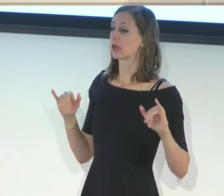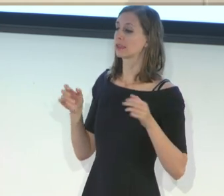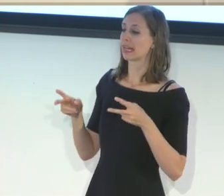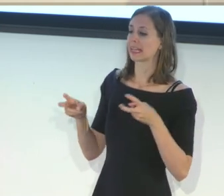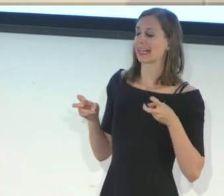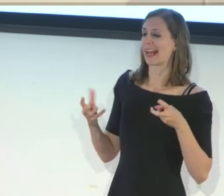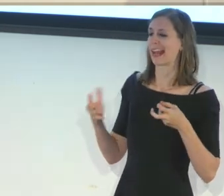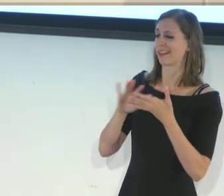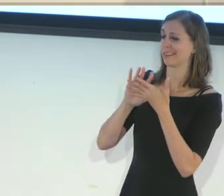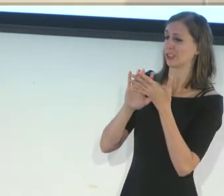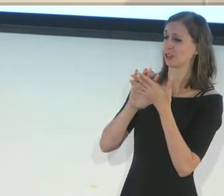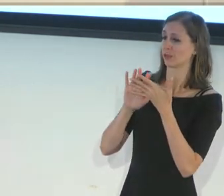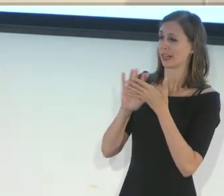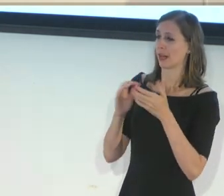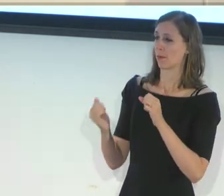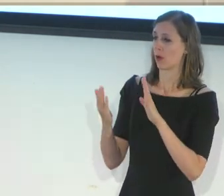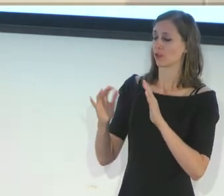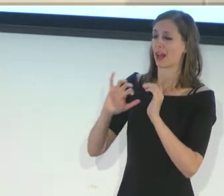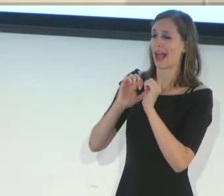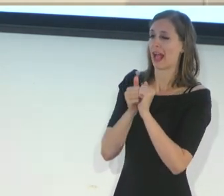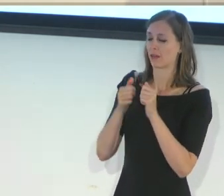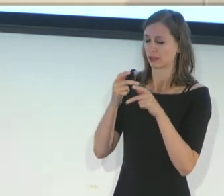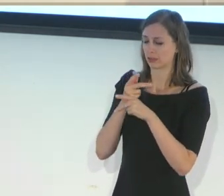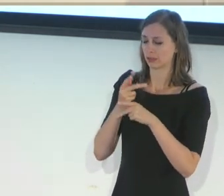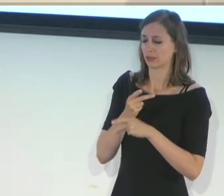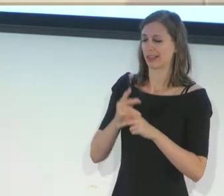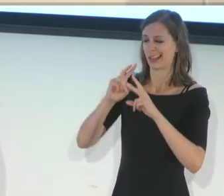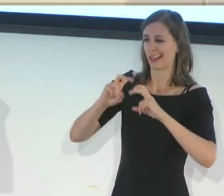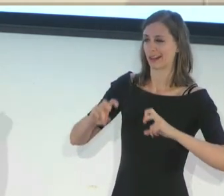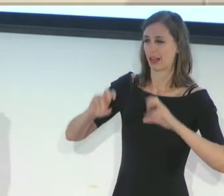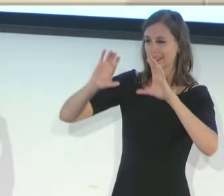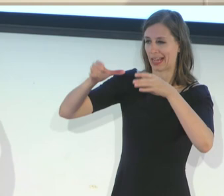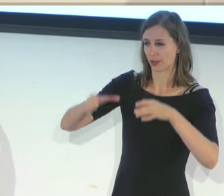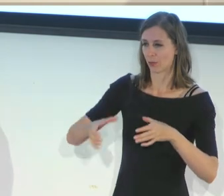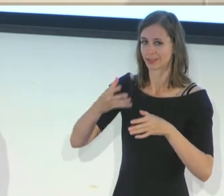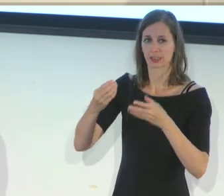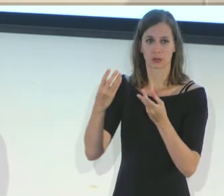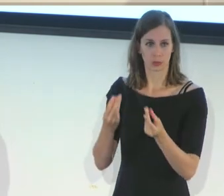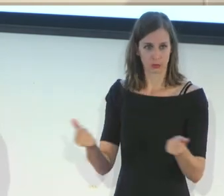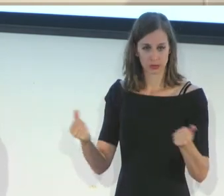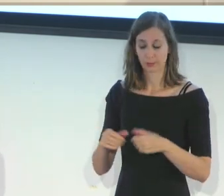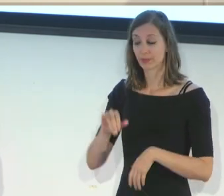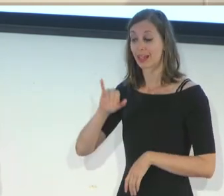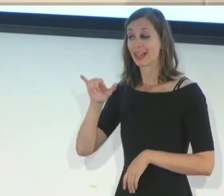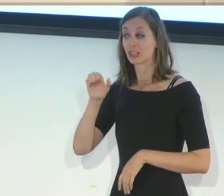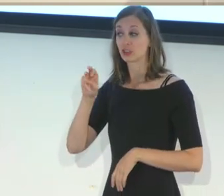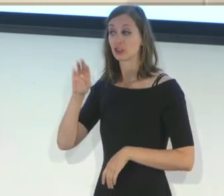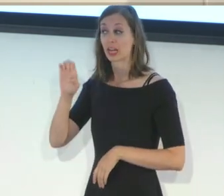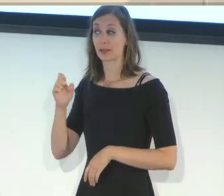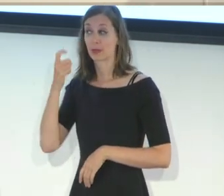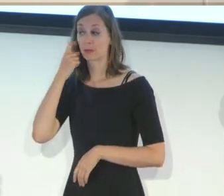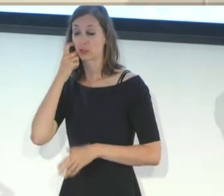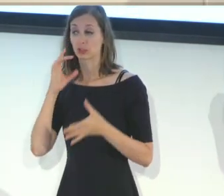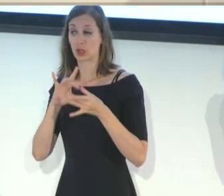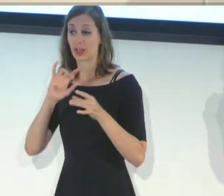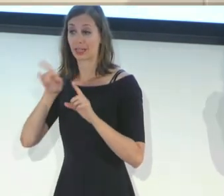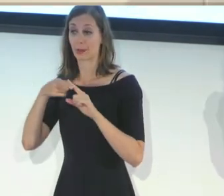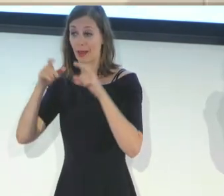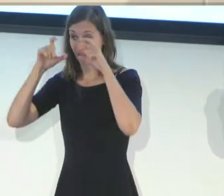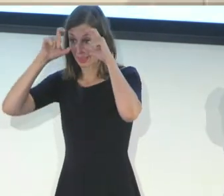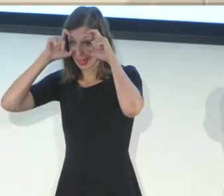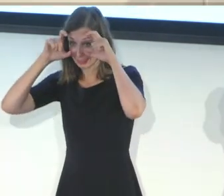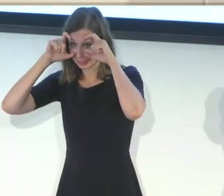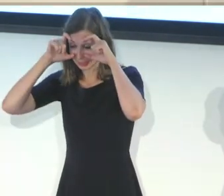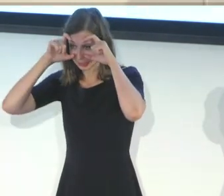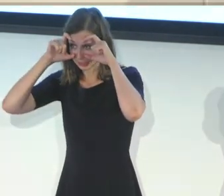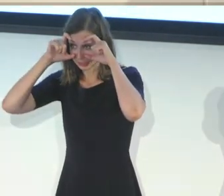about categorizations and solutions. In Jamie's talk just a couple of minutes ago on wearing glasses,